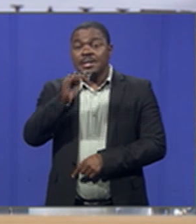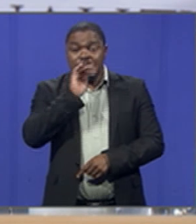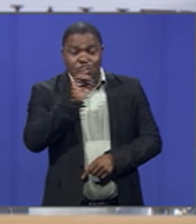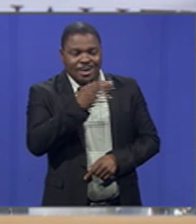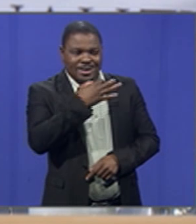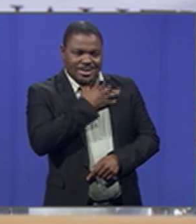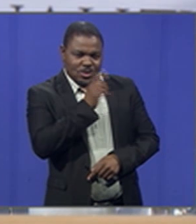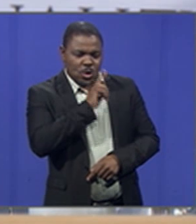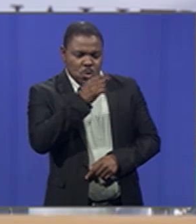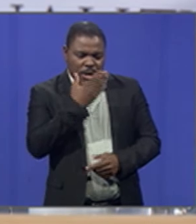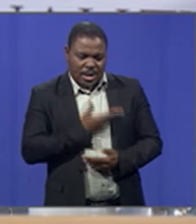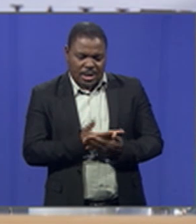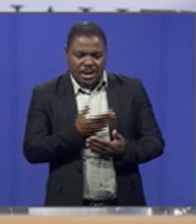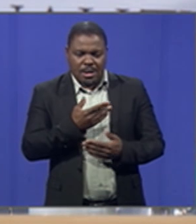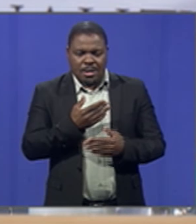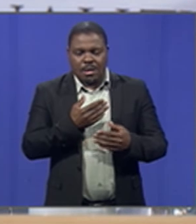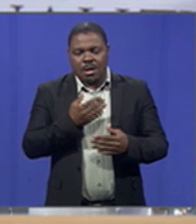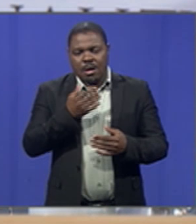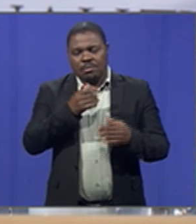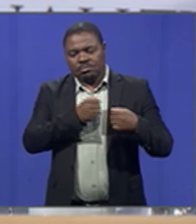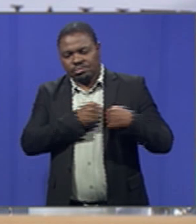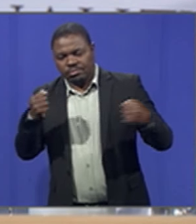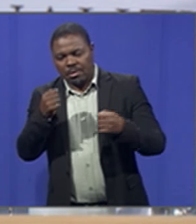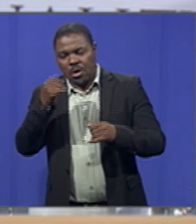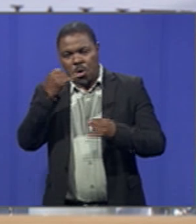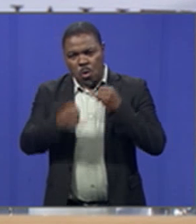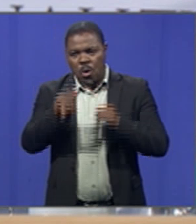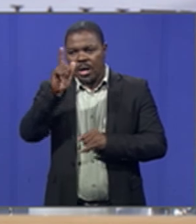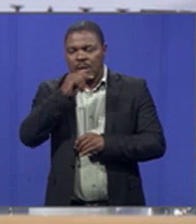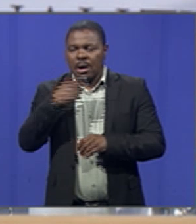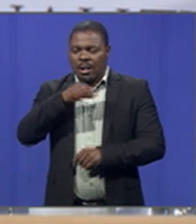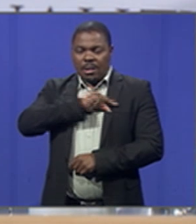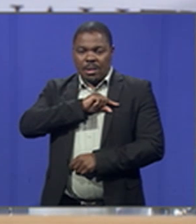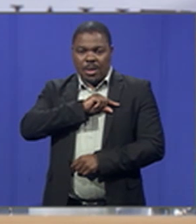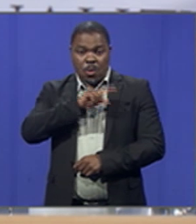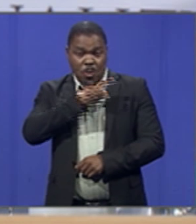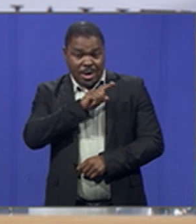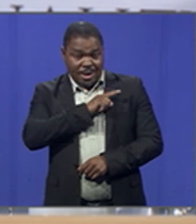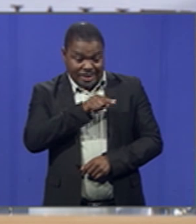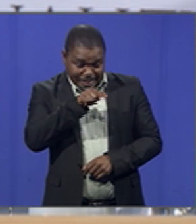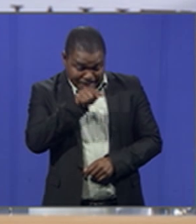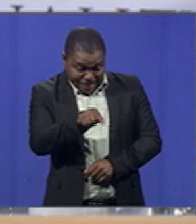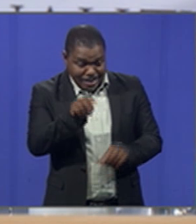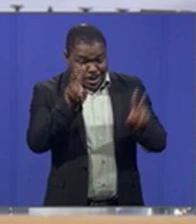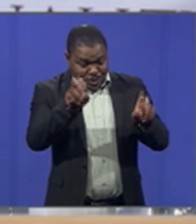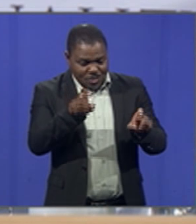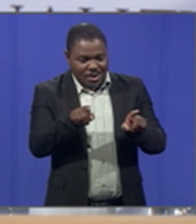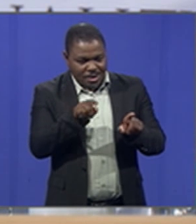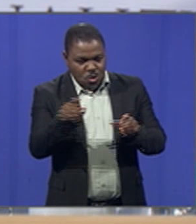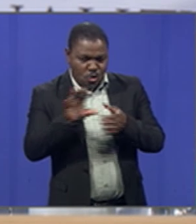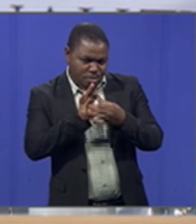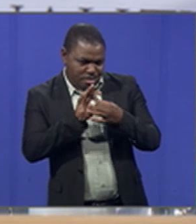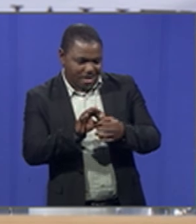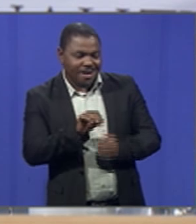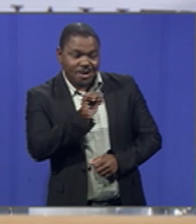risk of incriminating yourself in some offense, because by their very nature, they would be breaching the law. That's my